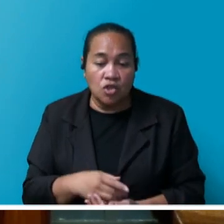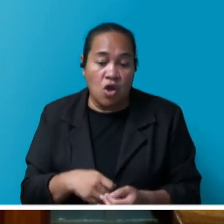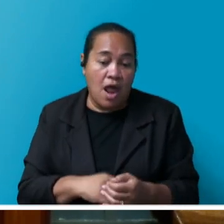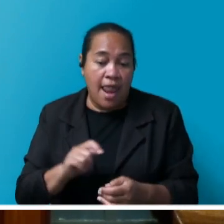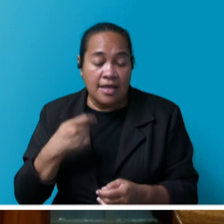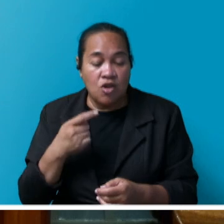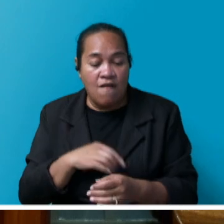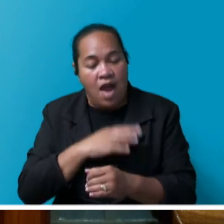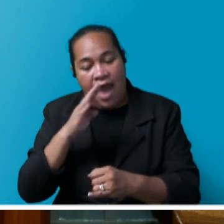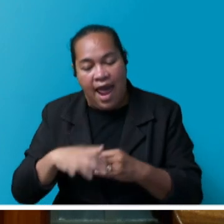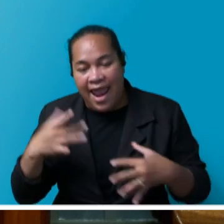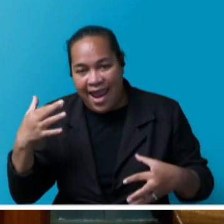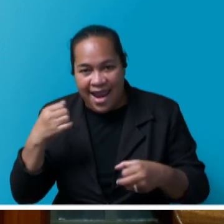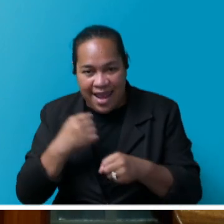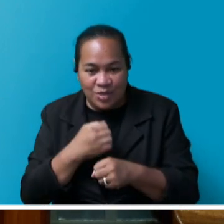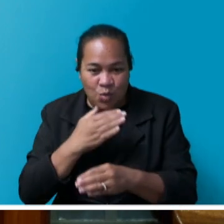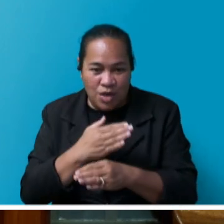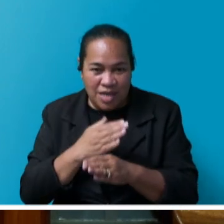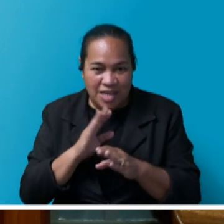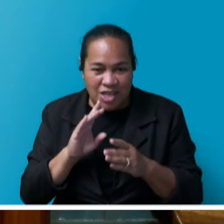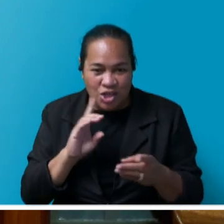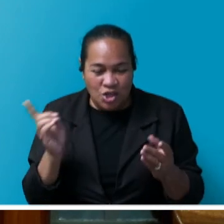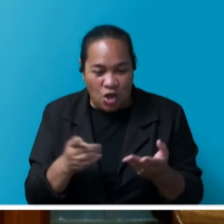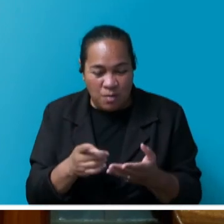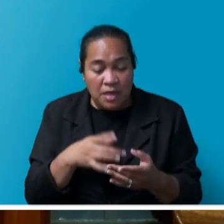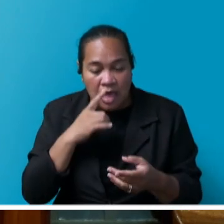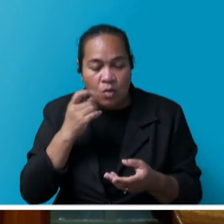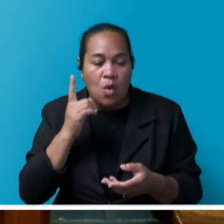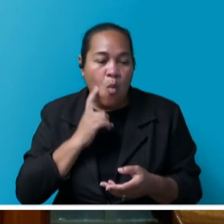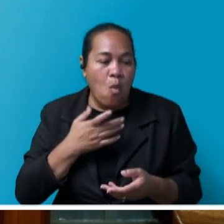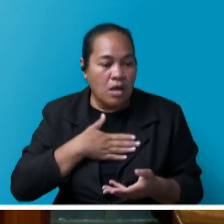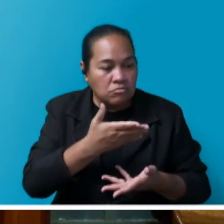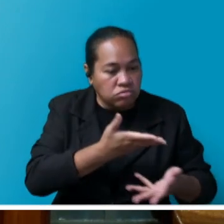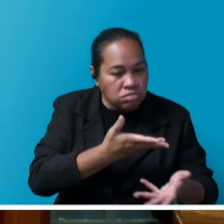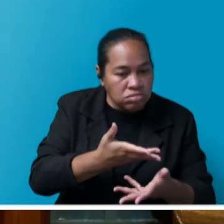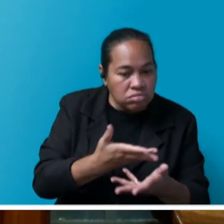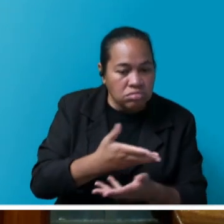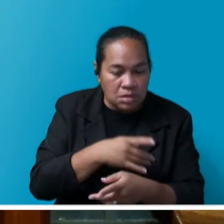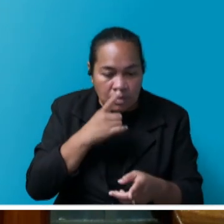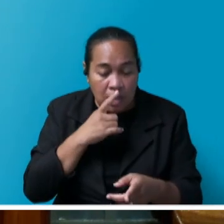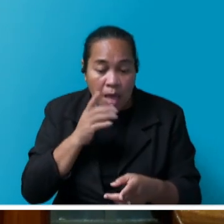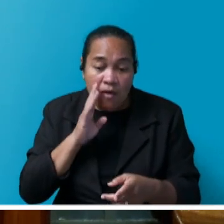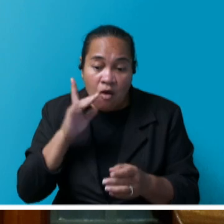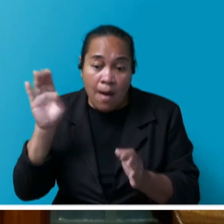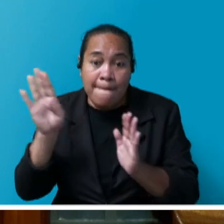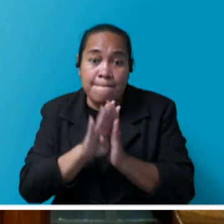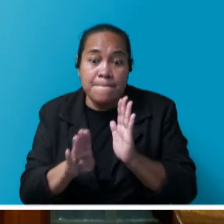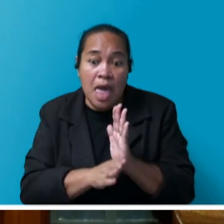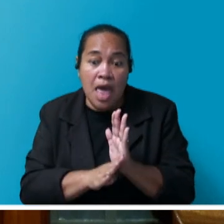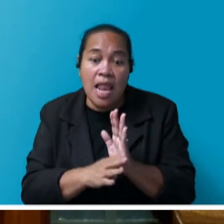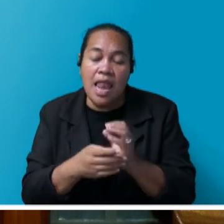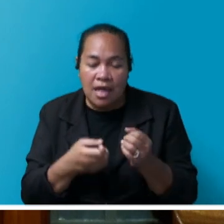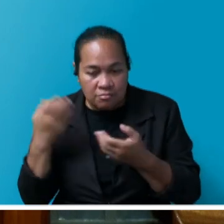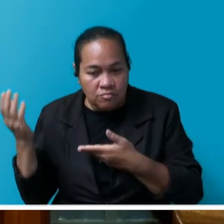document that it intends to take out on consultations before the same is finalized into a bill and tabled in Parliament before the